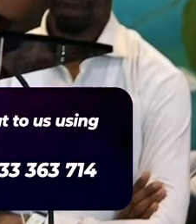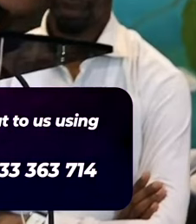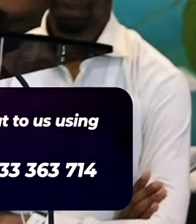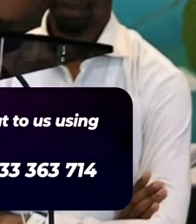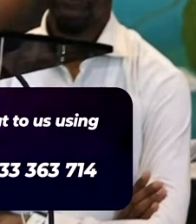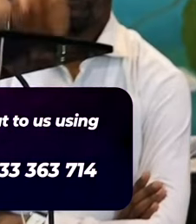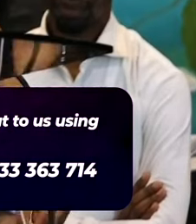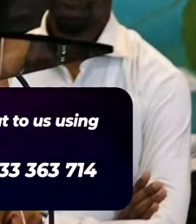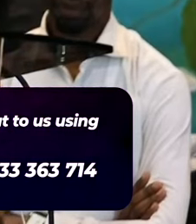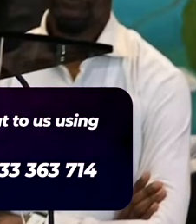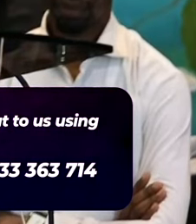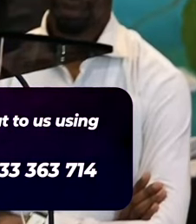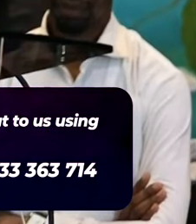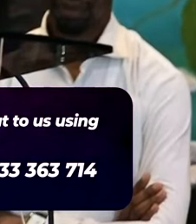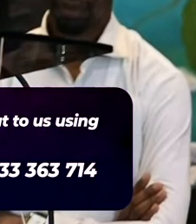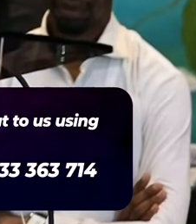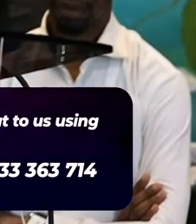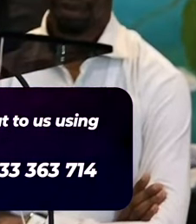We pray in the name of Jesus.